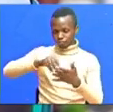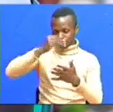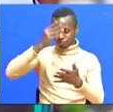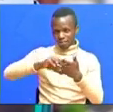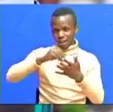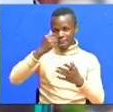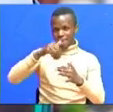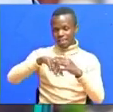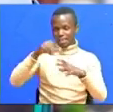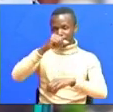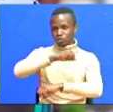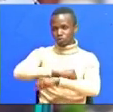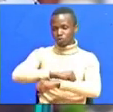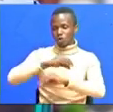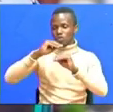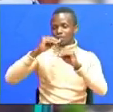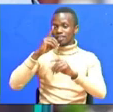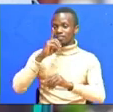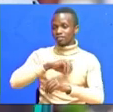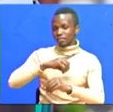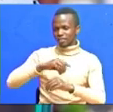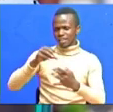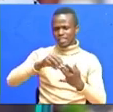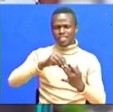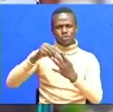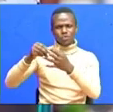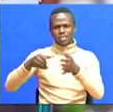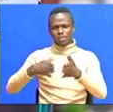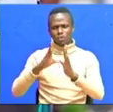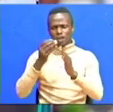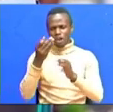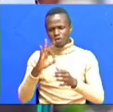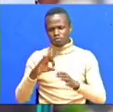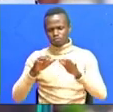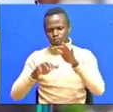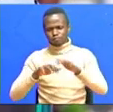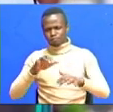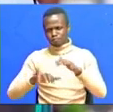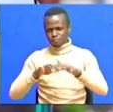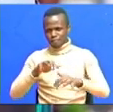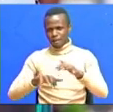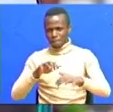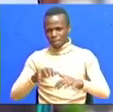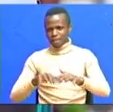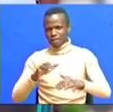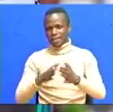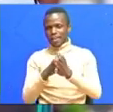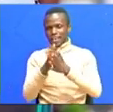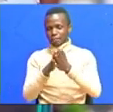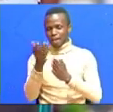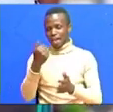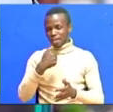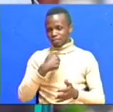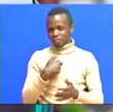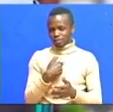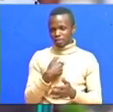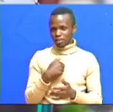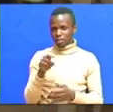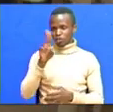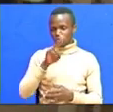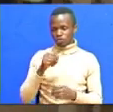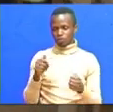taught. So because of the unique way of farming, I guess one of the things that inspired me to also continue in this